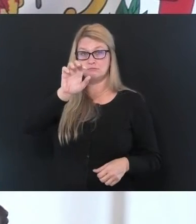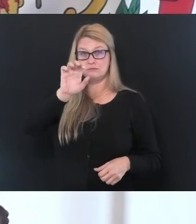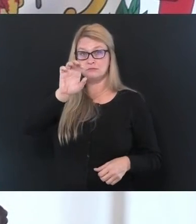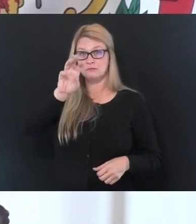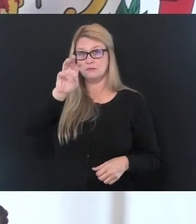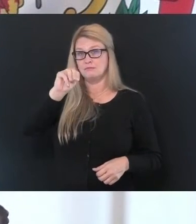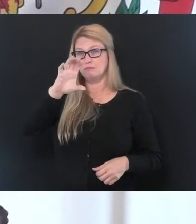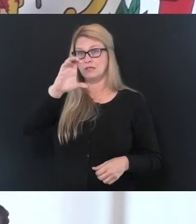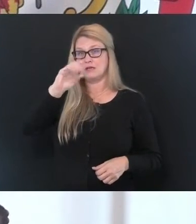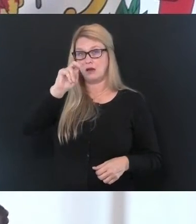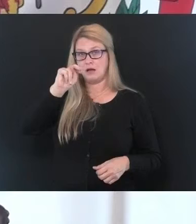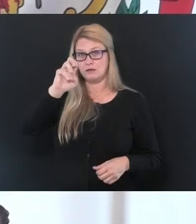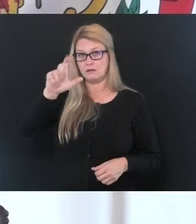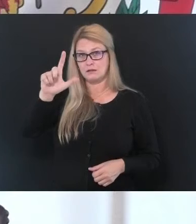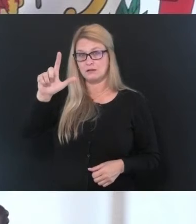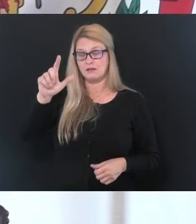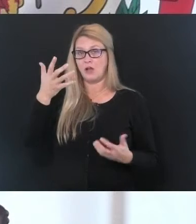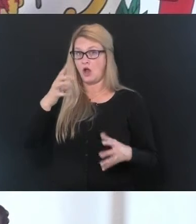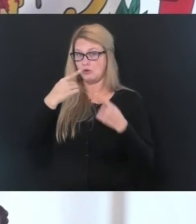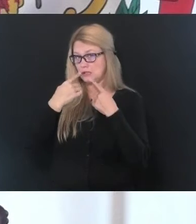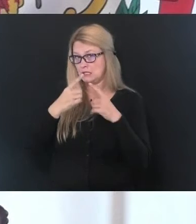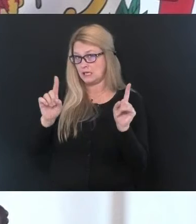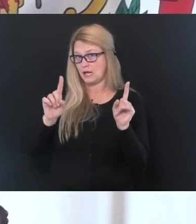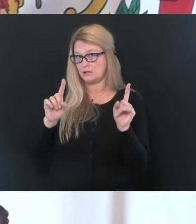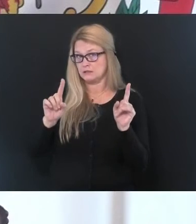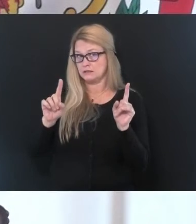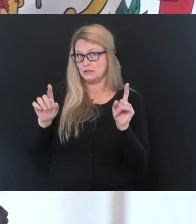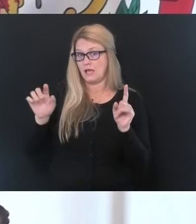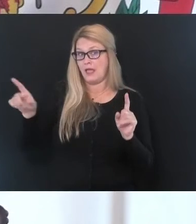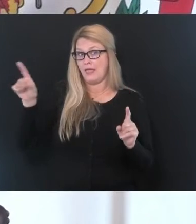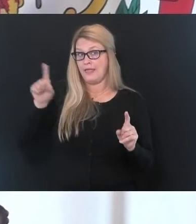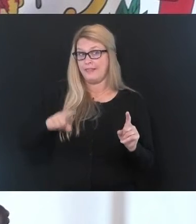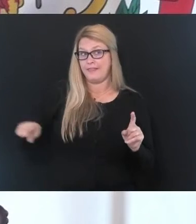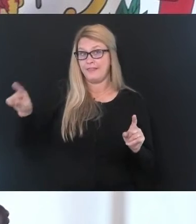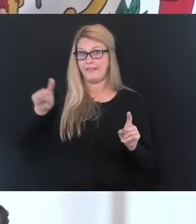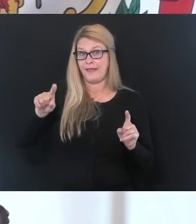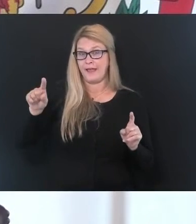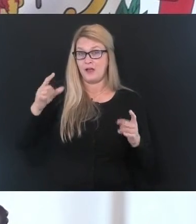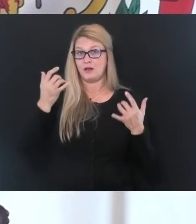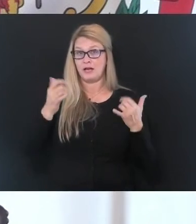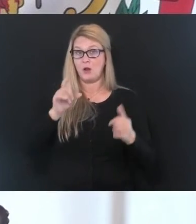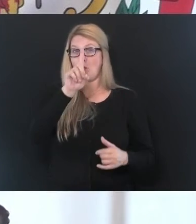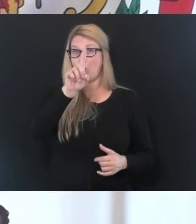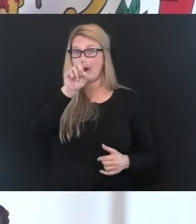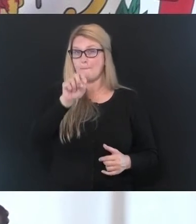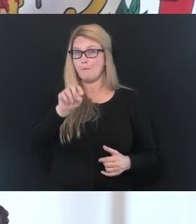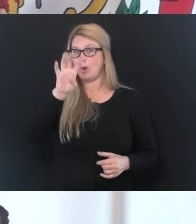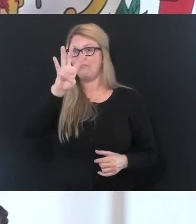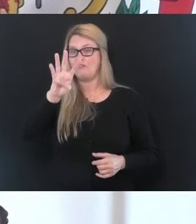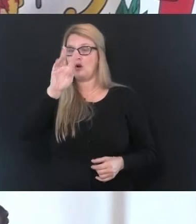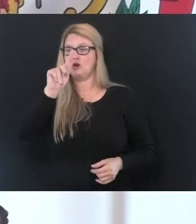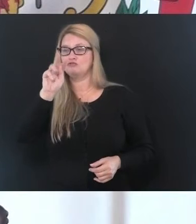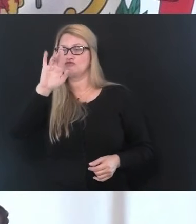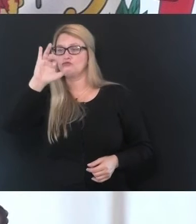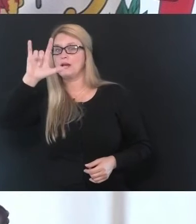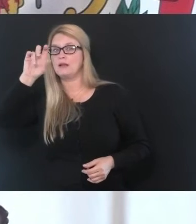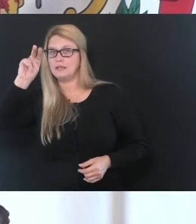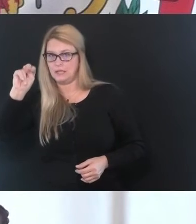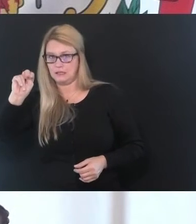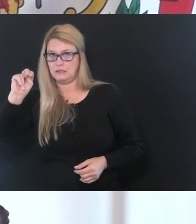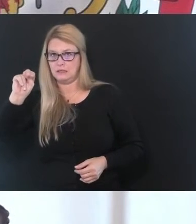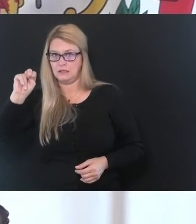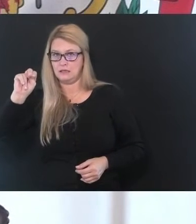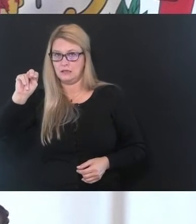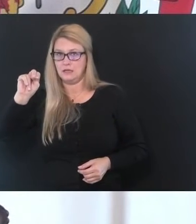the deal will apparently tie a $1.4 trillion bill to